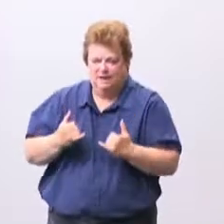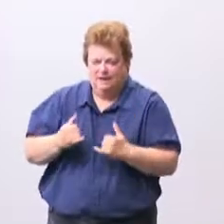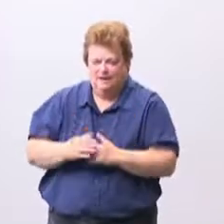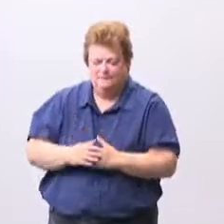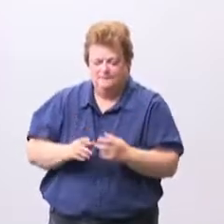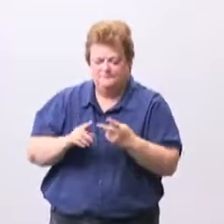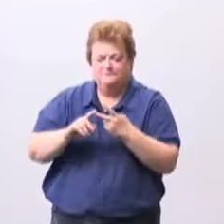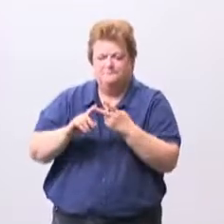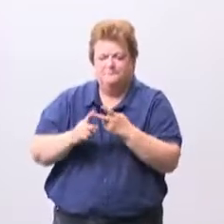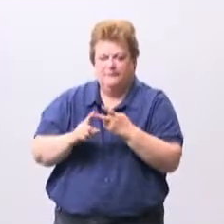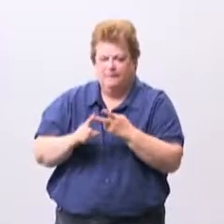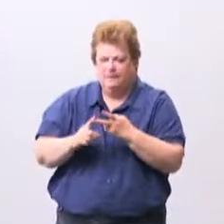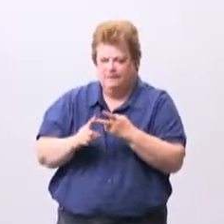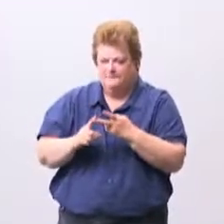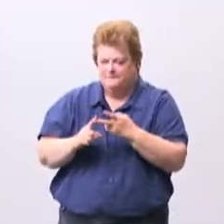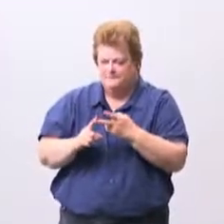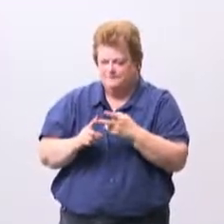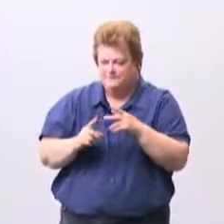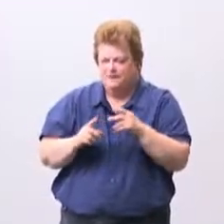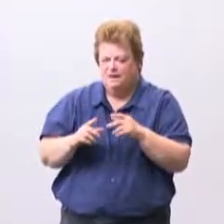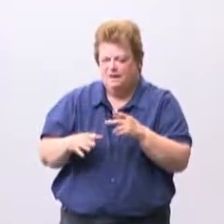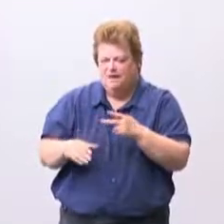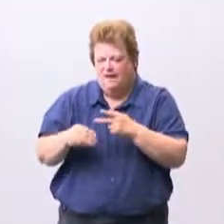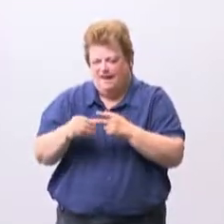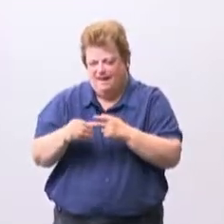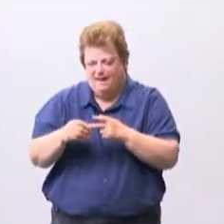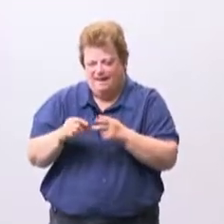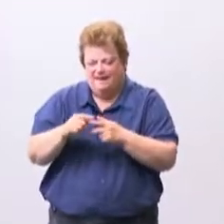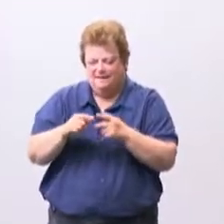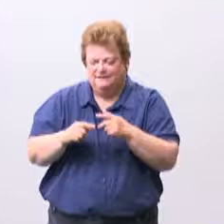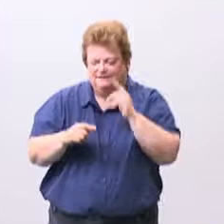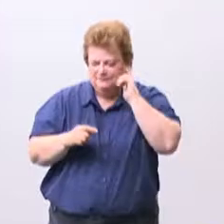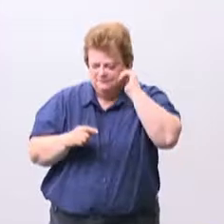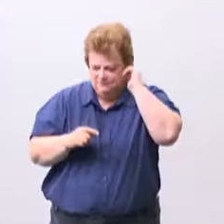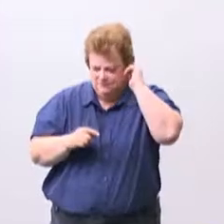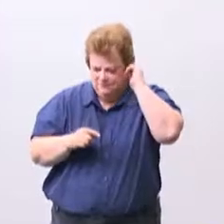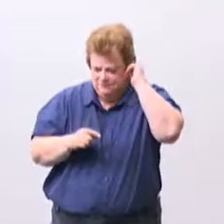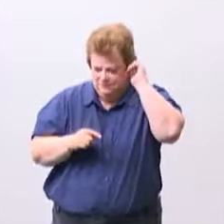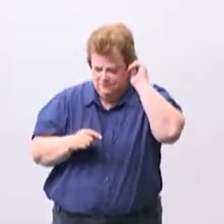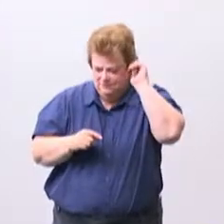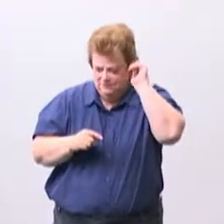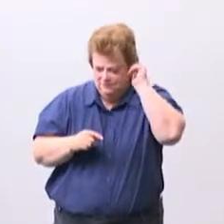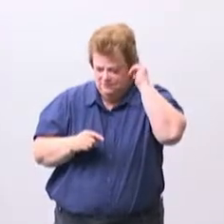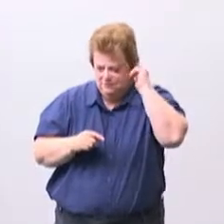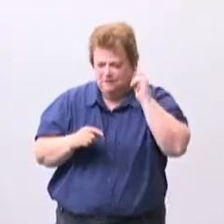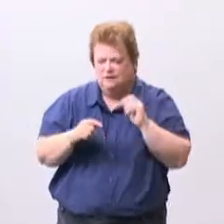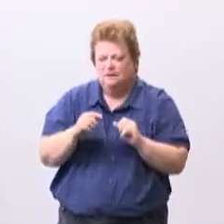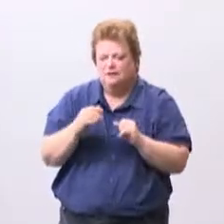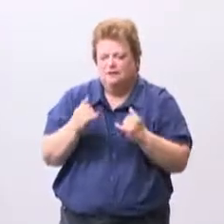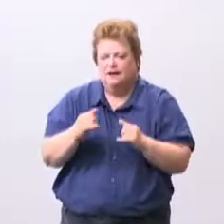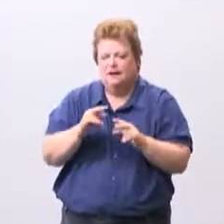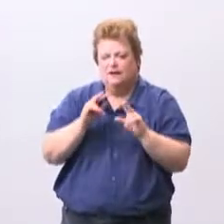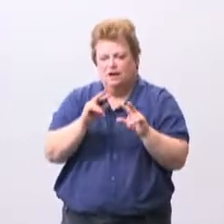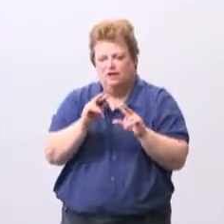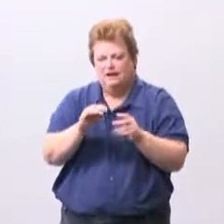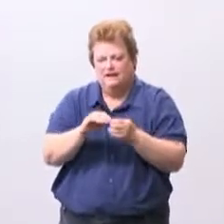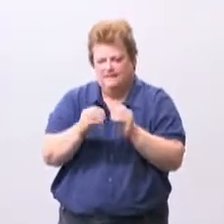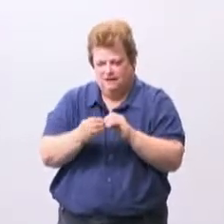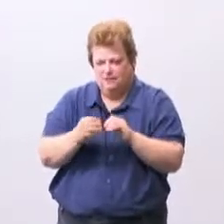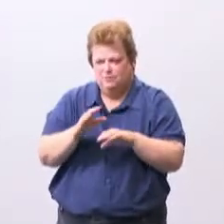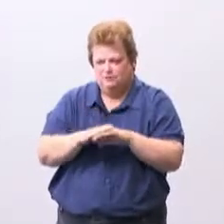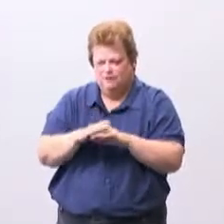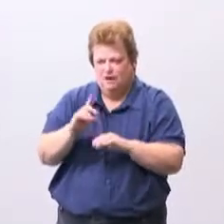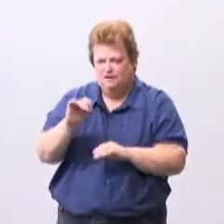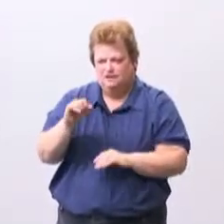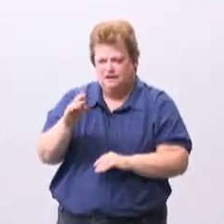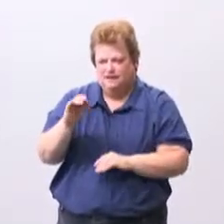And then that sort of dovetails with my second question with vaccines. In looking at the numbers on the dashboard,